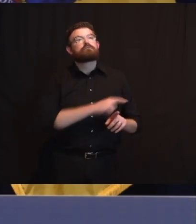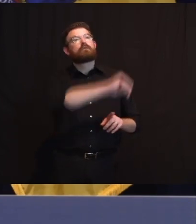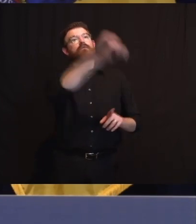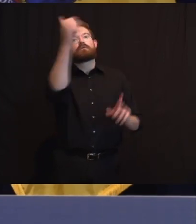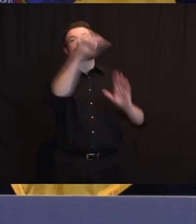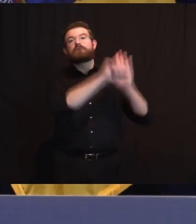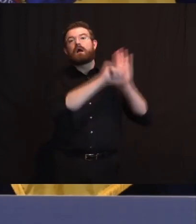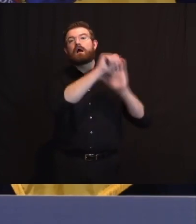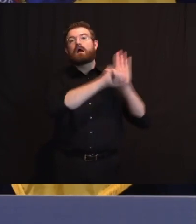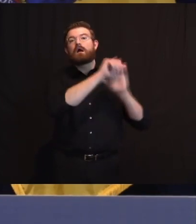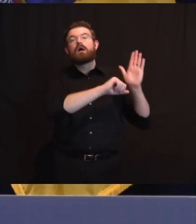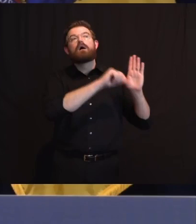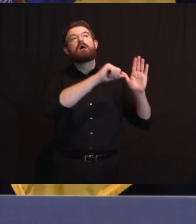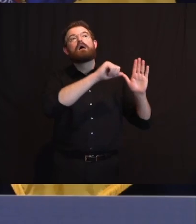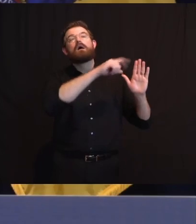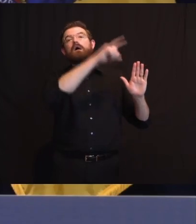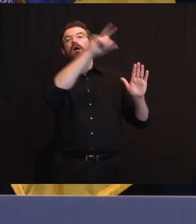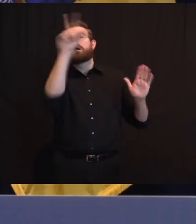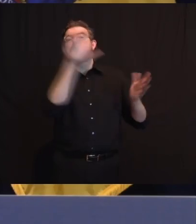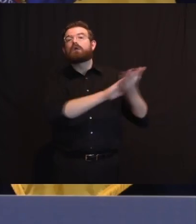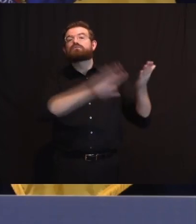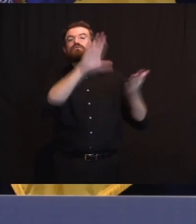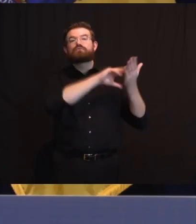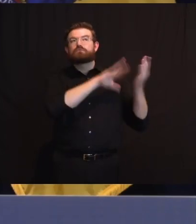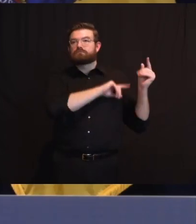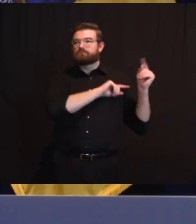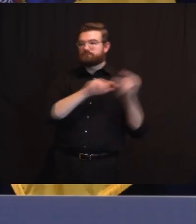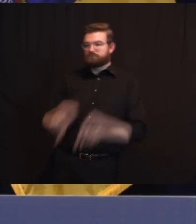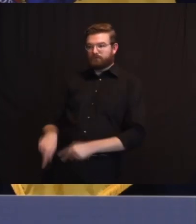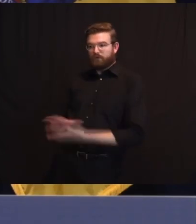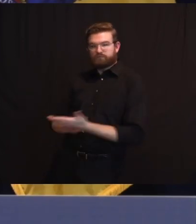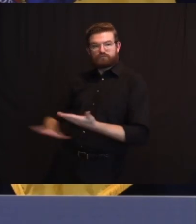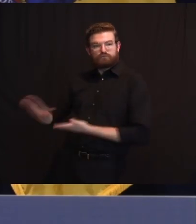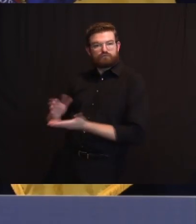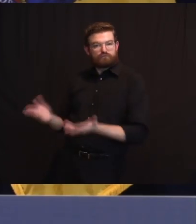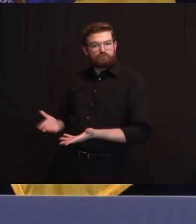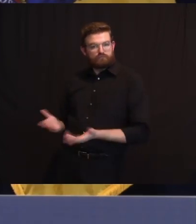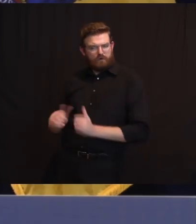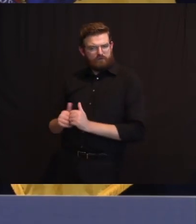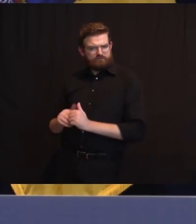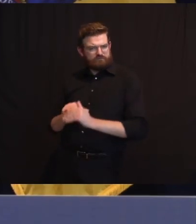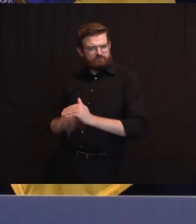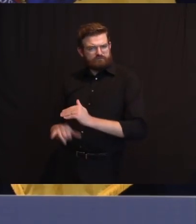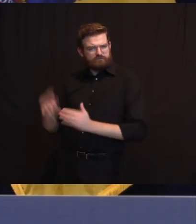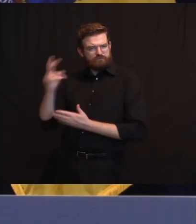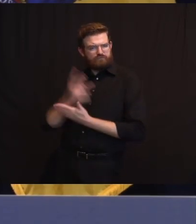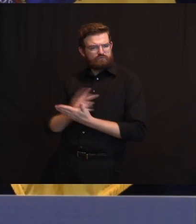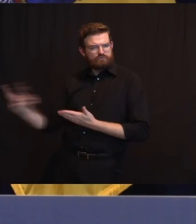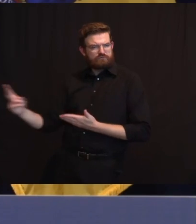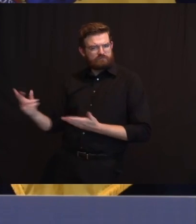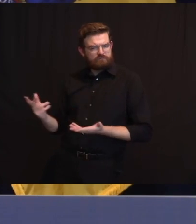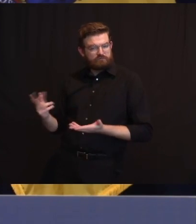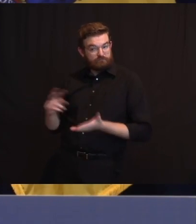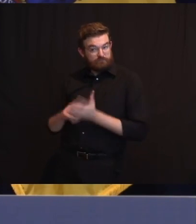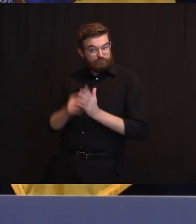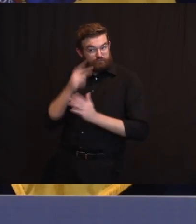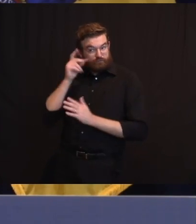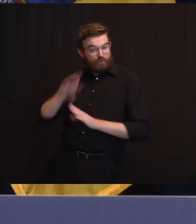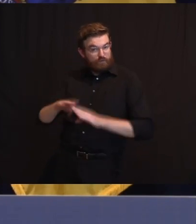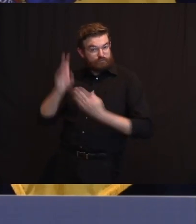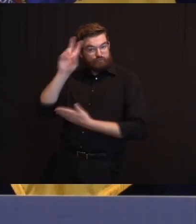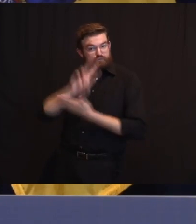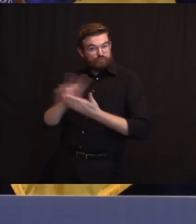example, is there any guidance going out that requires colleges to open their dorms 2 weeks early? Real quick, the rate of